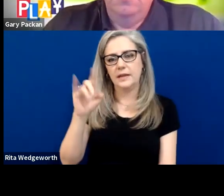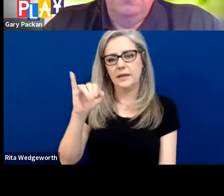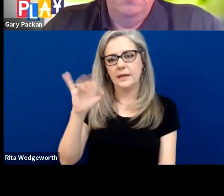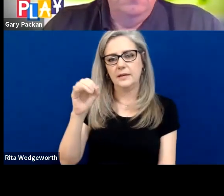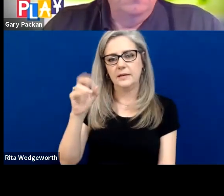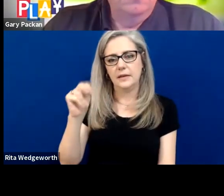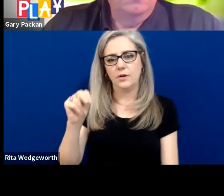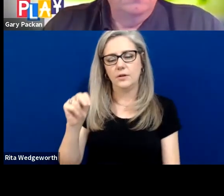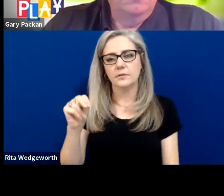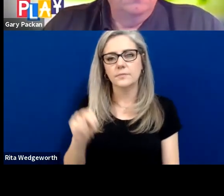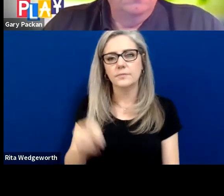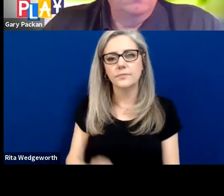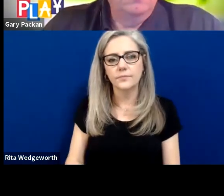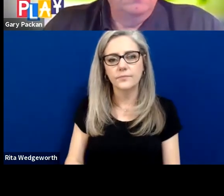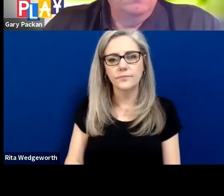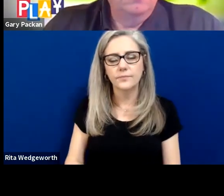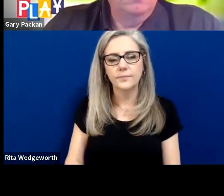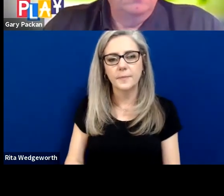speak. There you go.